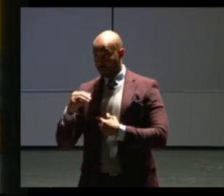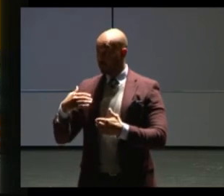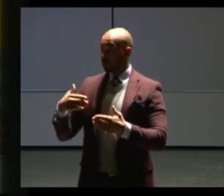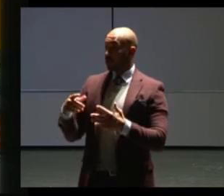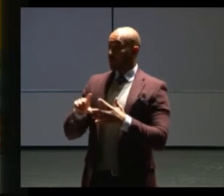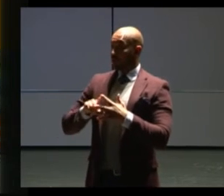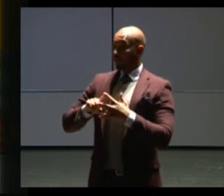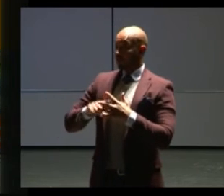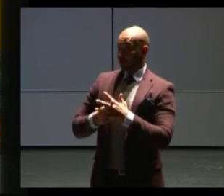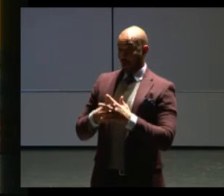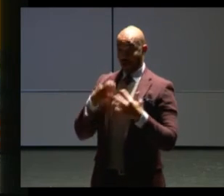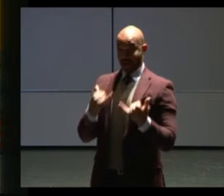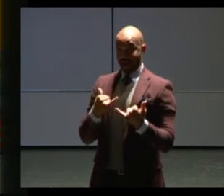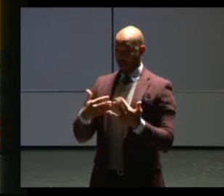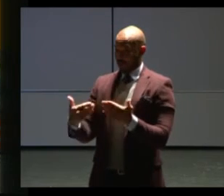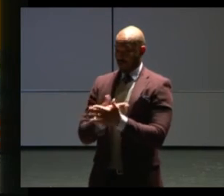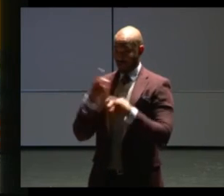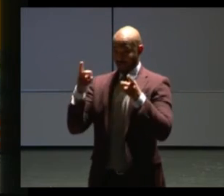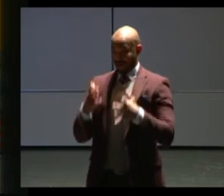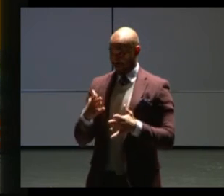starts right now.